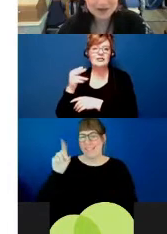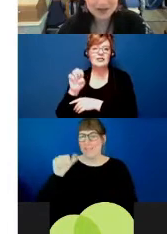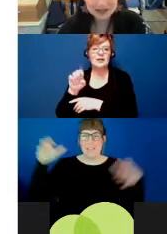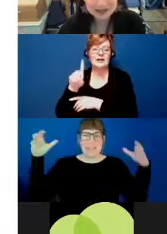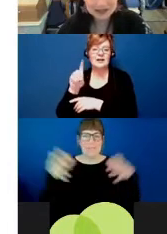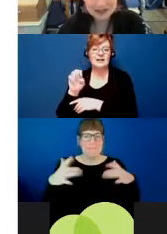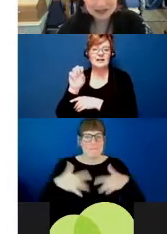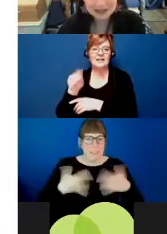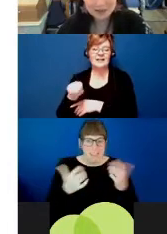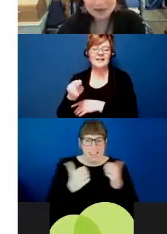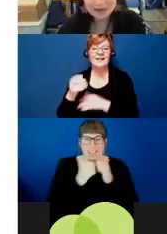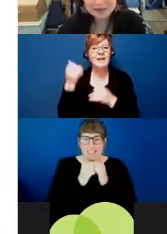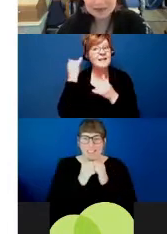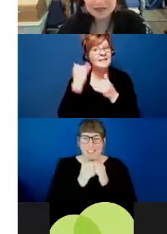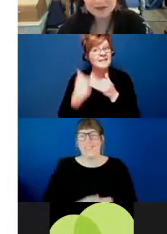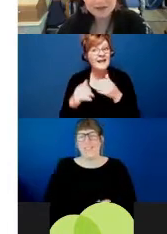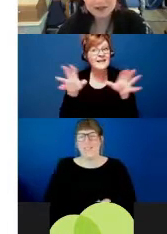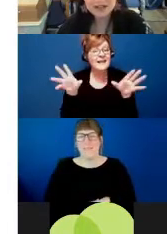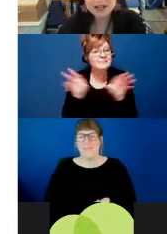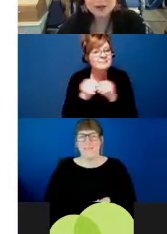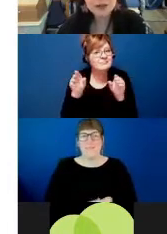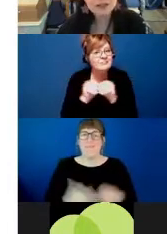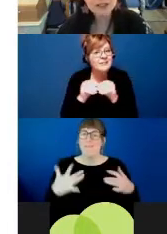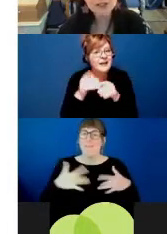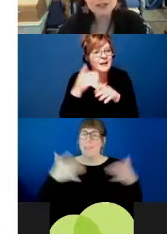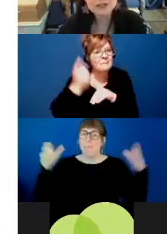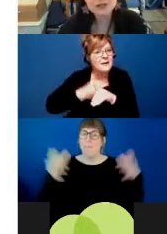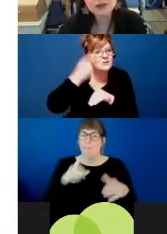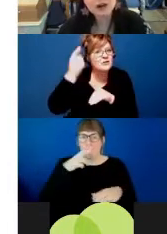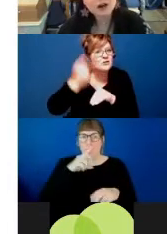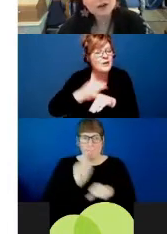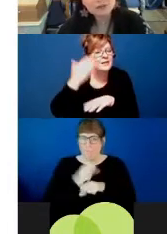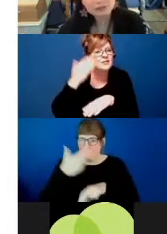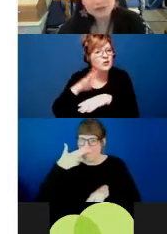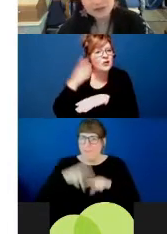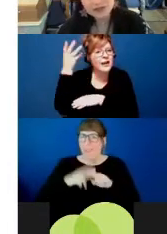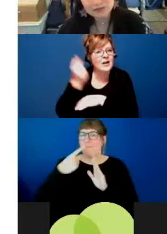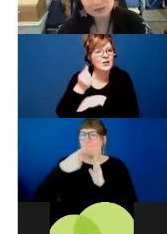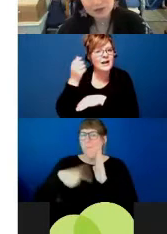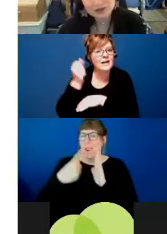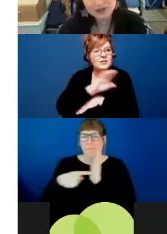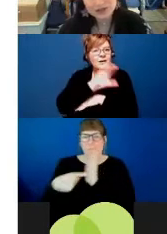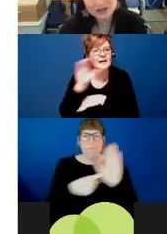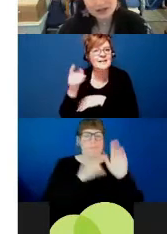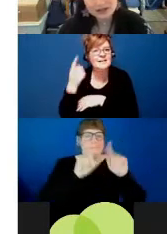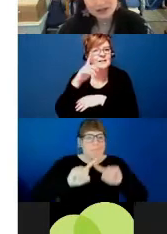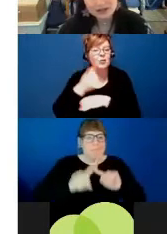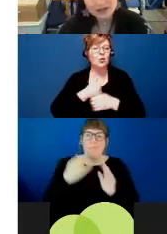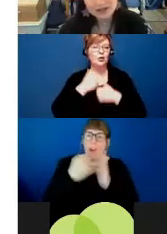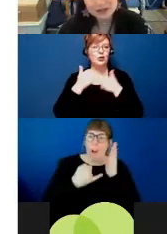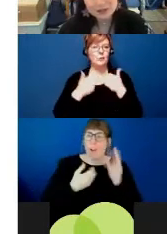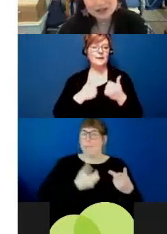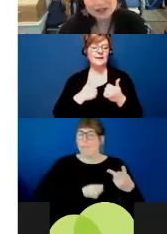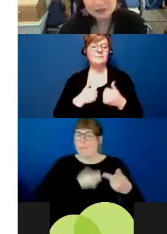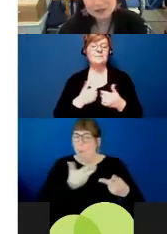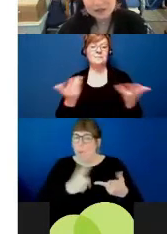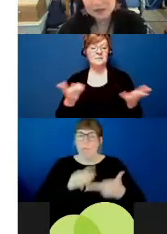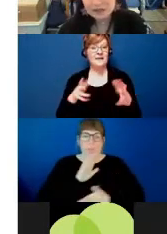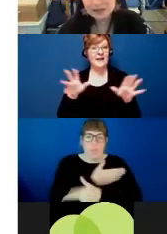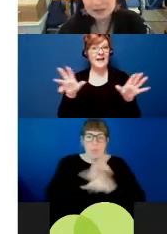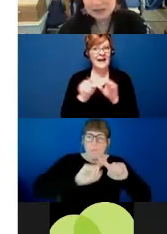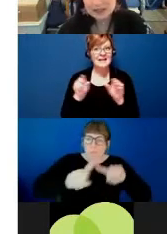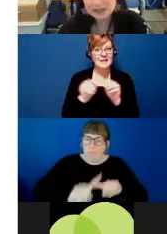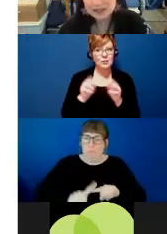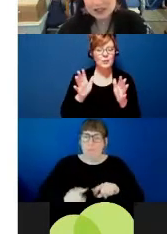Roundup event. Roundups are fun, hour-long sessions full of art, music, and poetry. They're a celebration of people